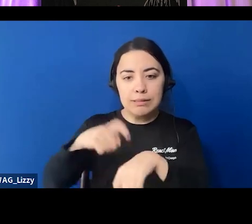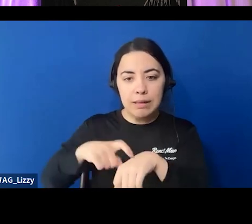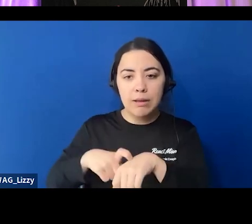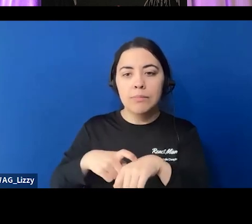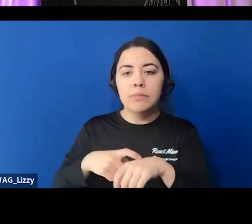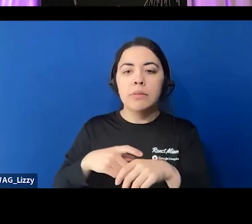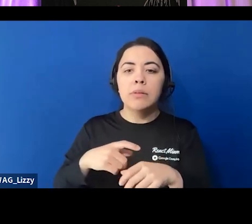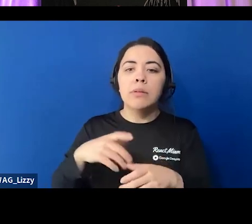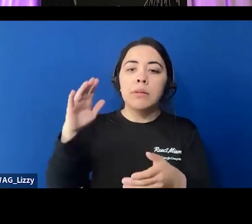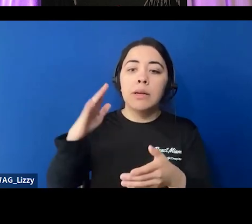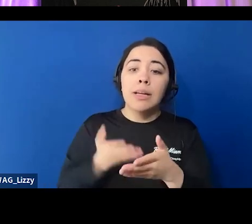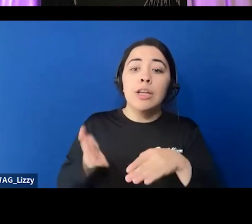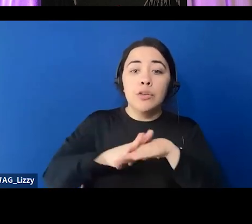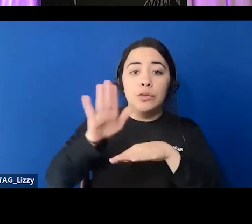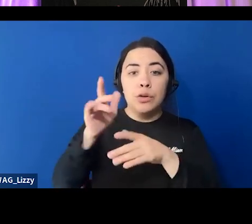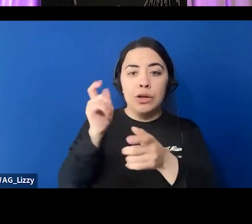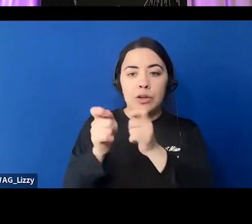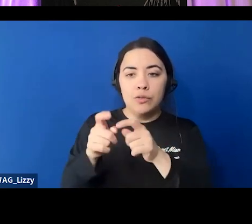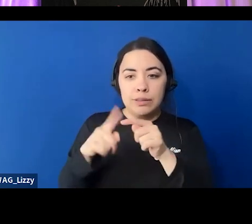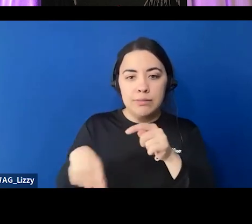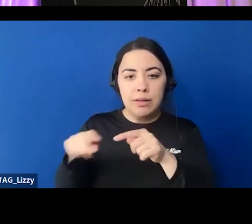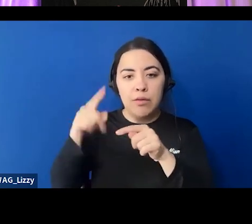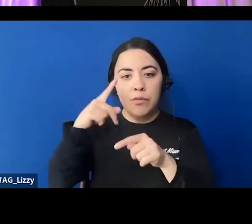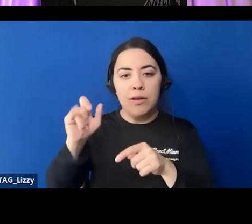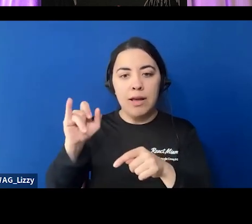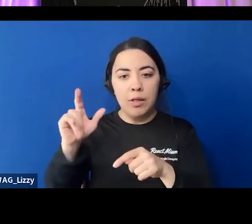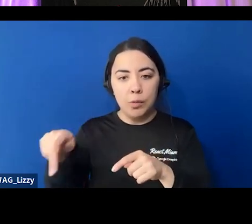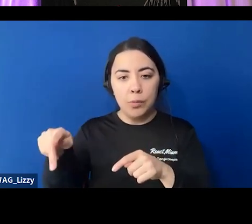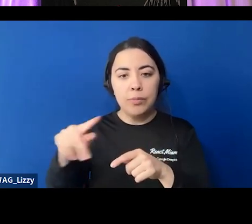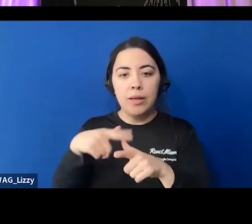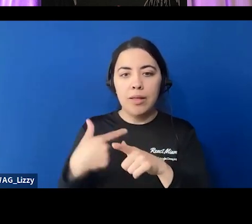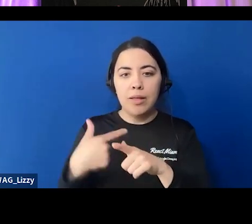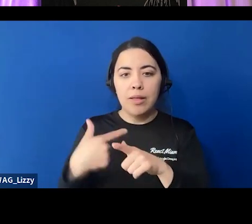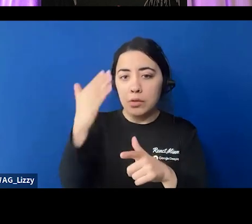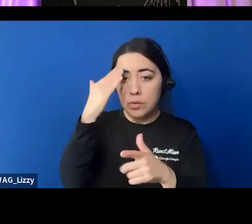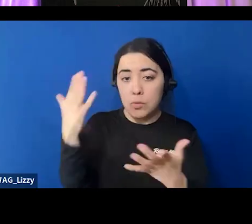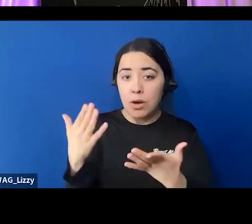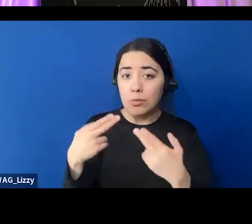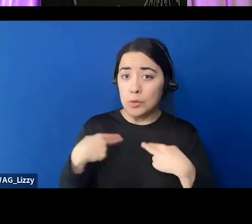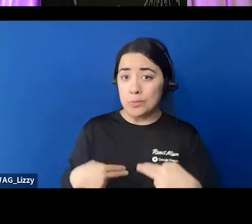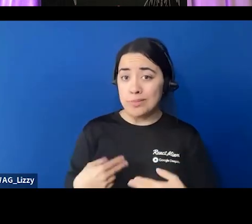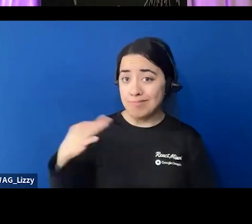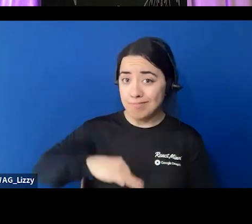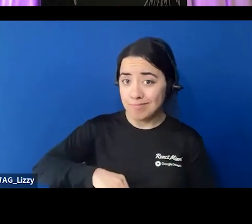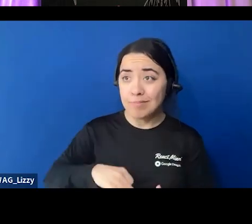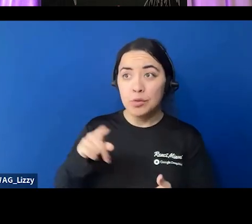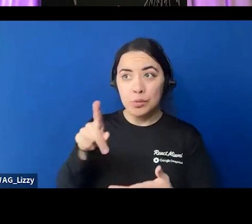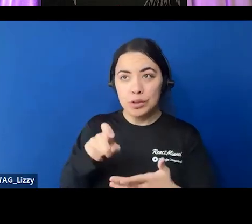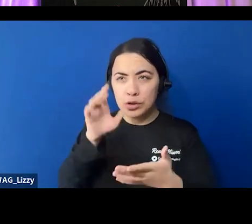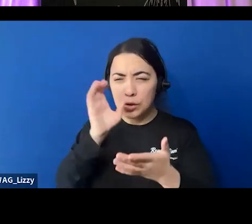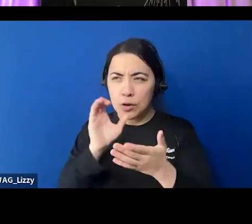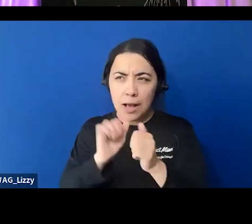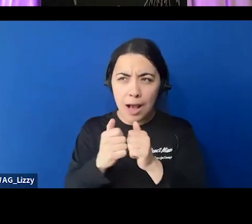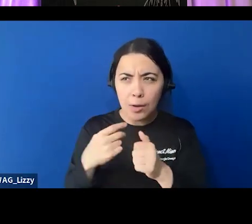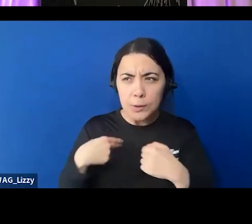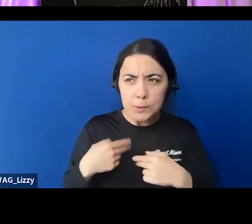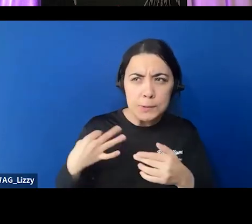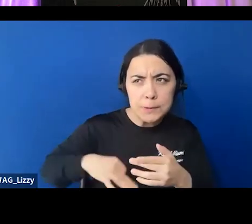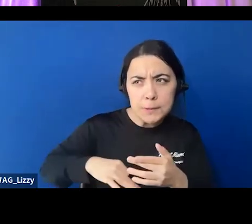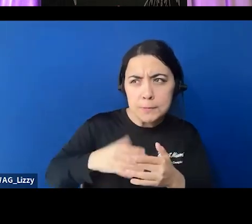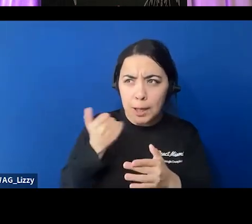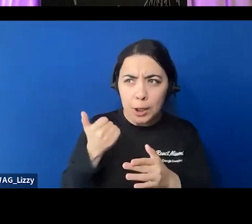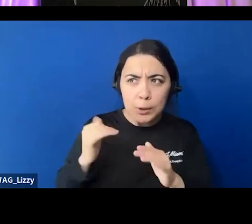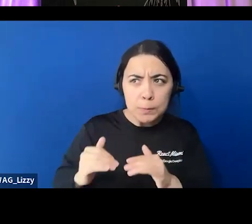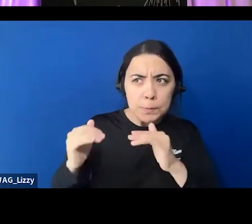knowing all this stuff is one of the few small remaining areas where humans can really do better. It's in your best interest to learn about those areas. So when you post